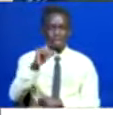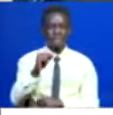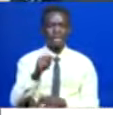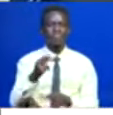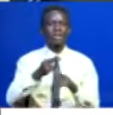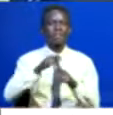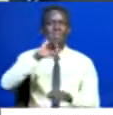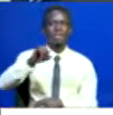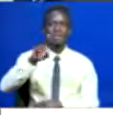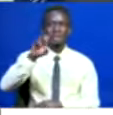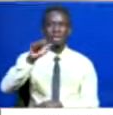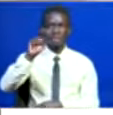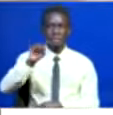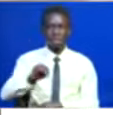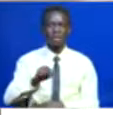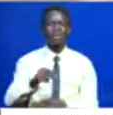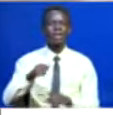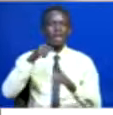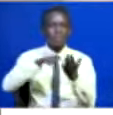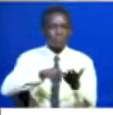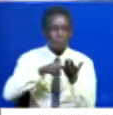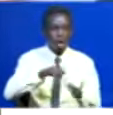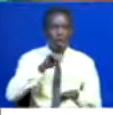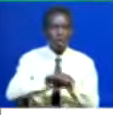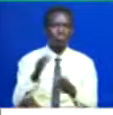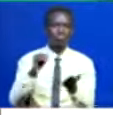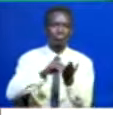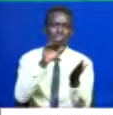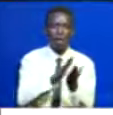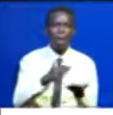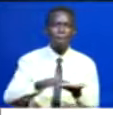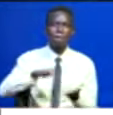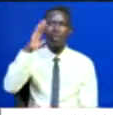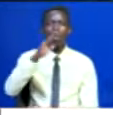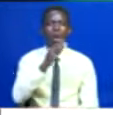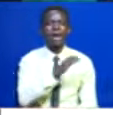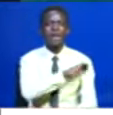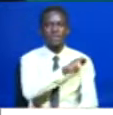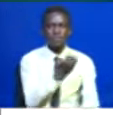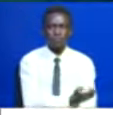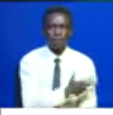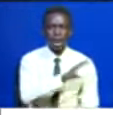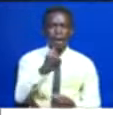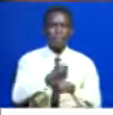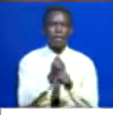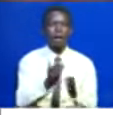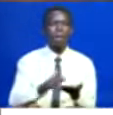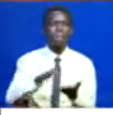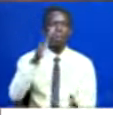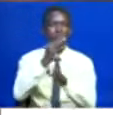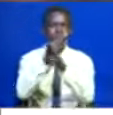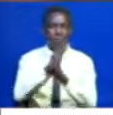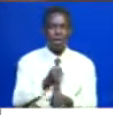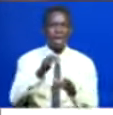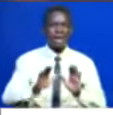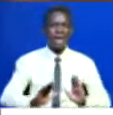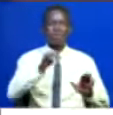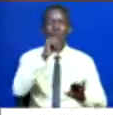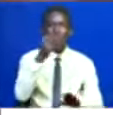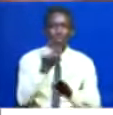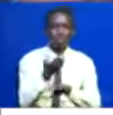the importance of putting more efforts towards establishing a formidable force that leaves no stone unturned in pursuing